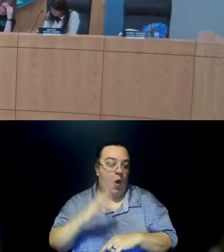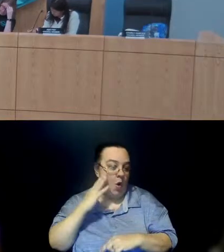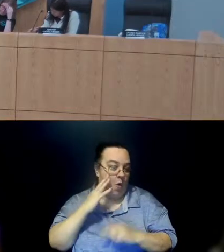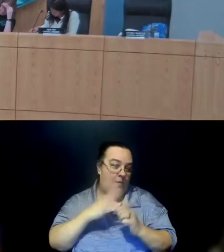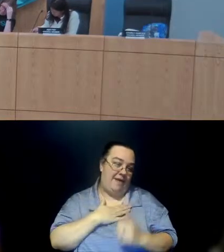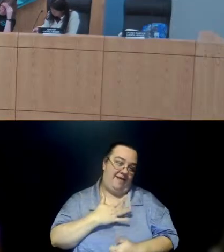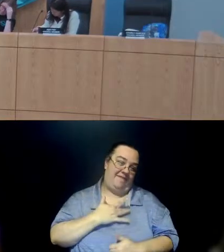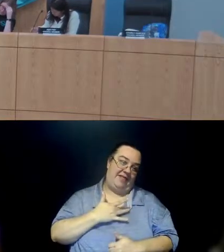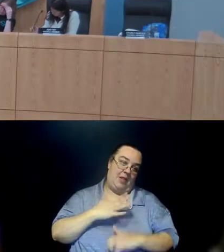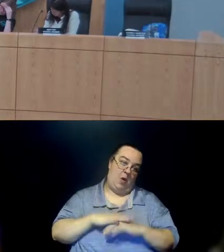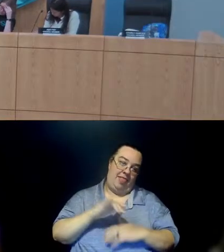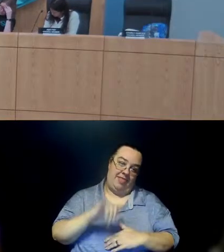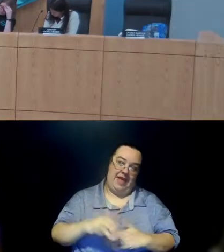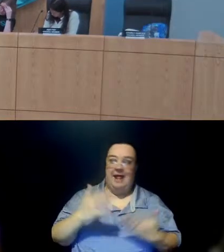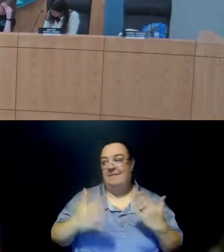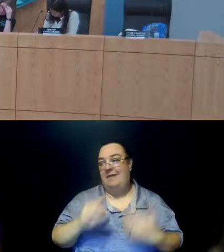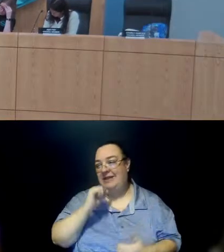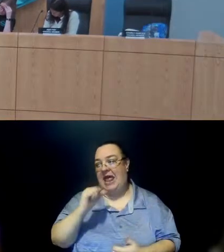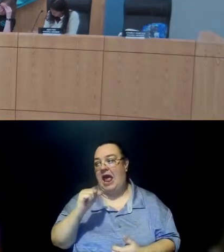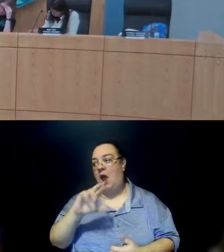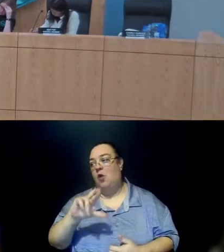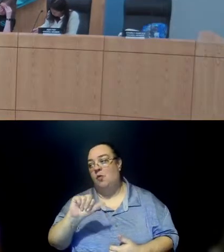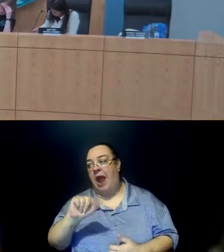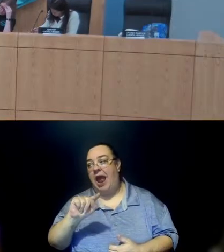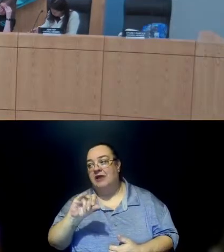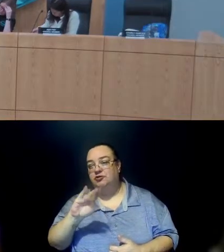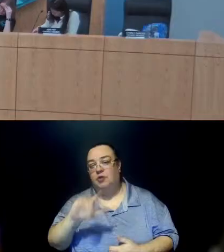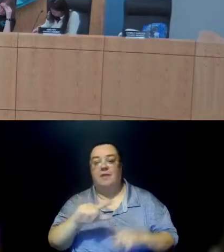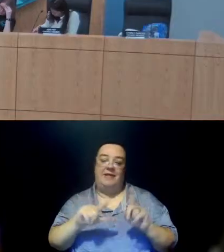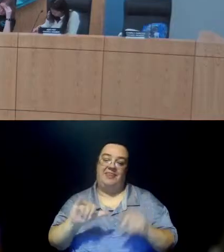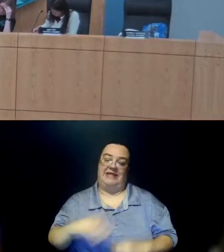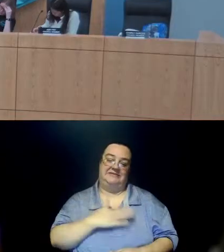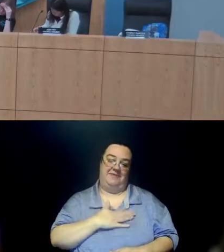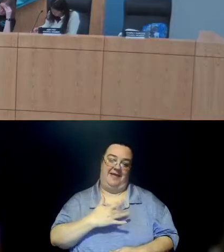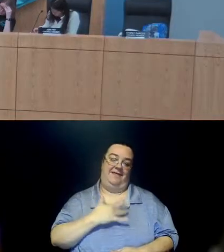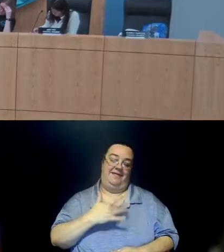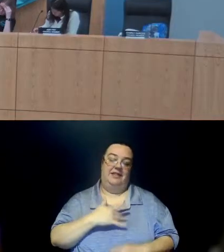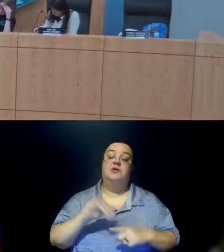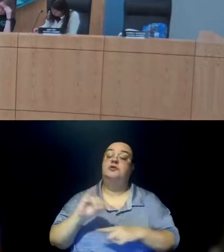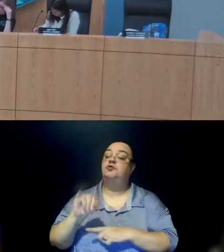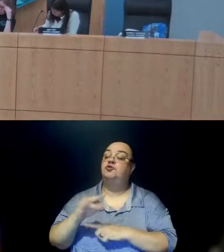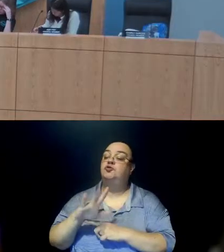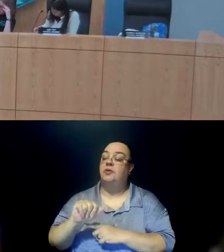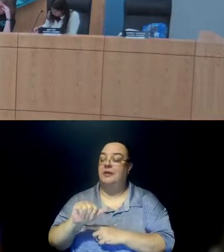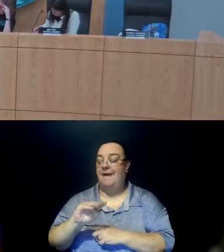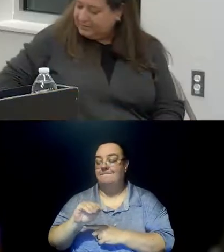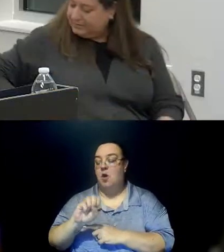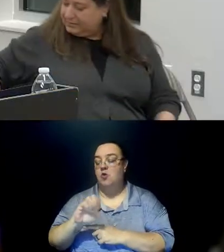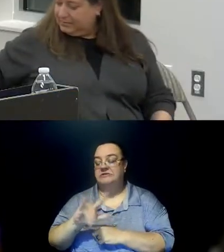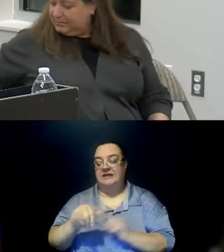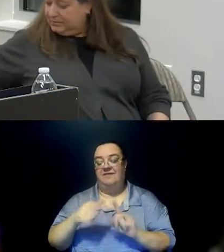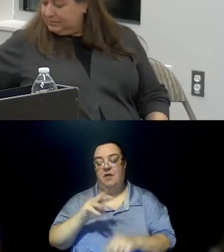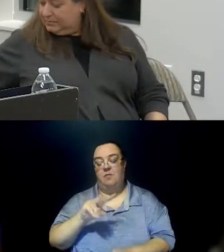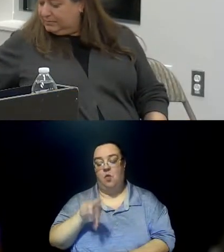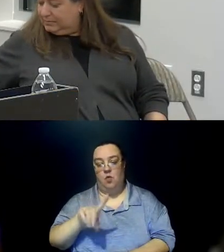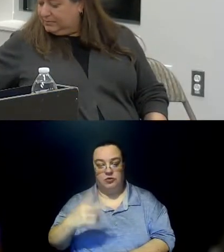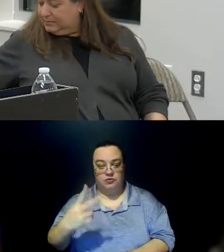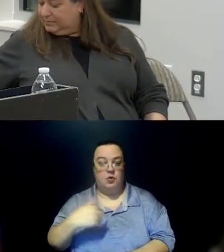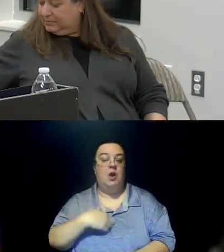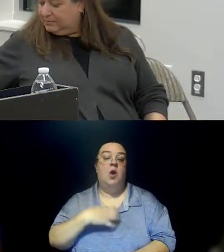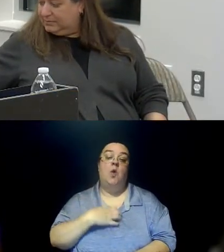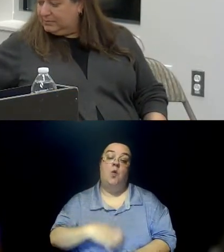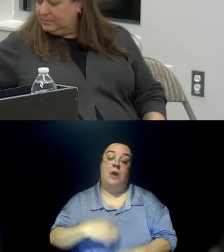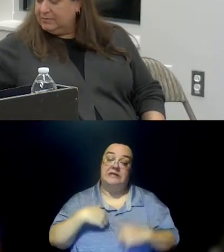that. And it may not be rational, but it's how I feel about it. Please go ahead. Julia Mosley, Ward 2. I wish I could remember